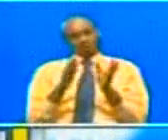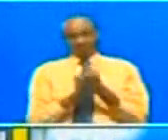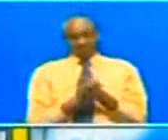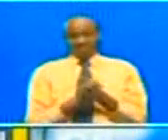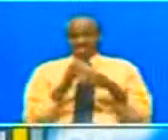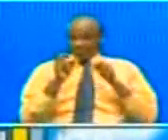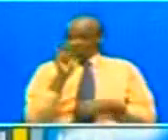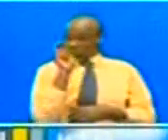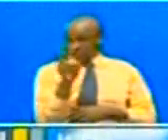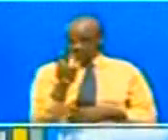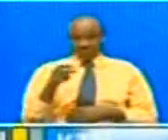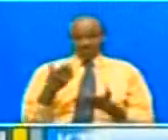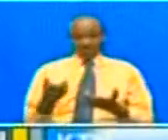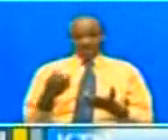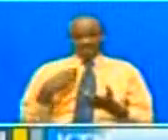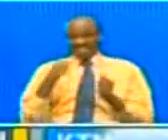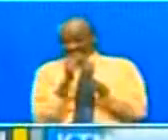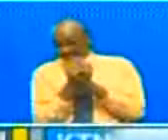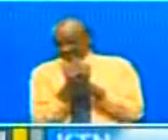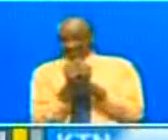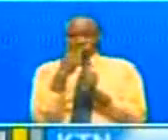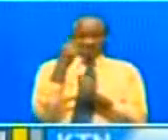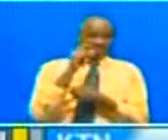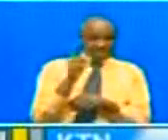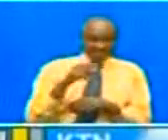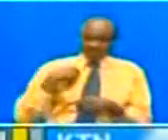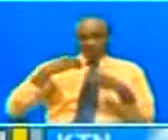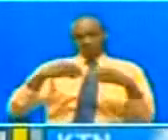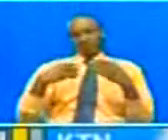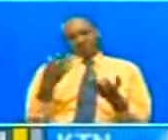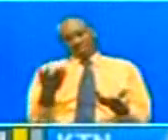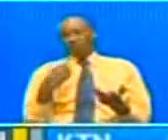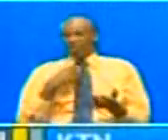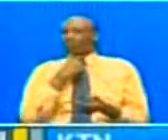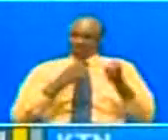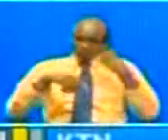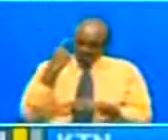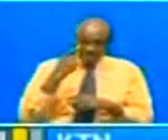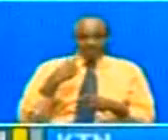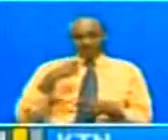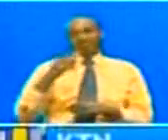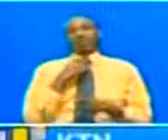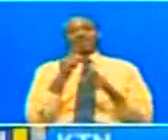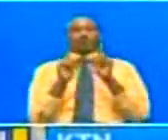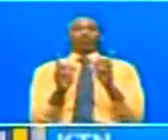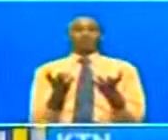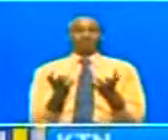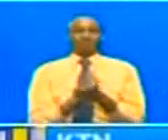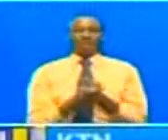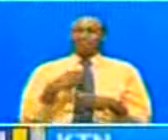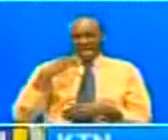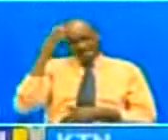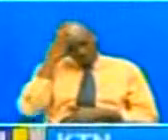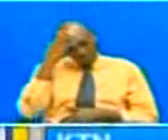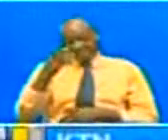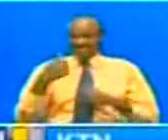kiangalia, kitu kama 10 to 20 minutes wame waste, of course, wanataka draw, si tuko natafuta win. So, siwezi sema that ni positive pande yetu. Kwa najua game itakuwa